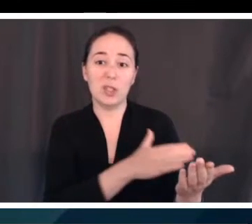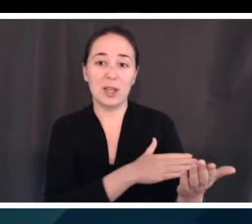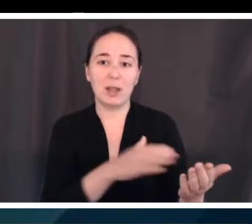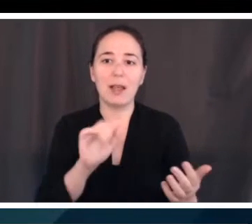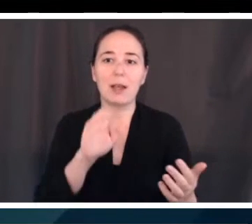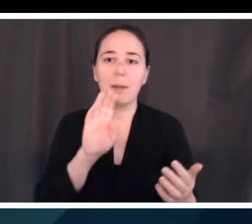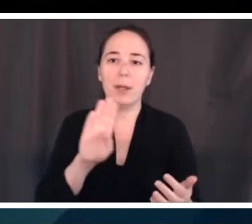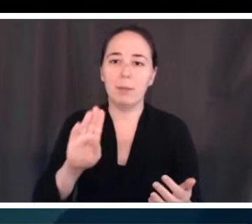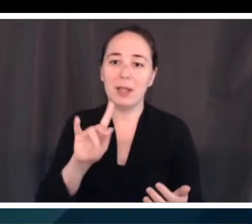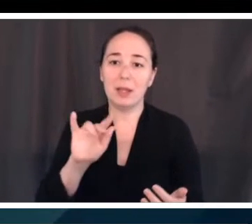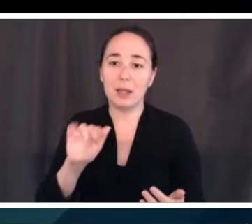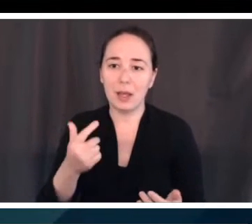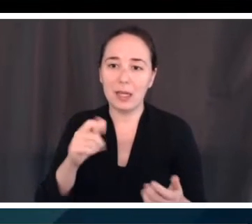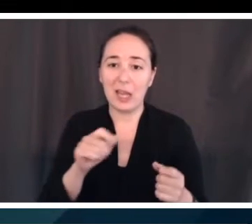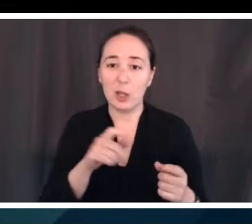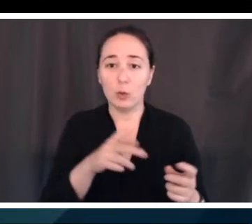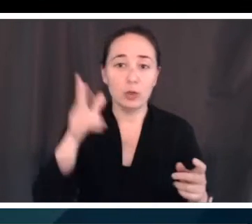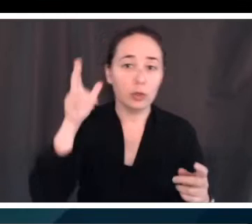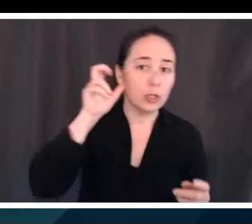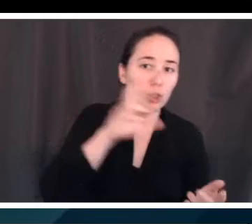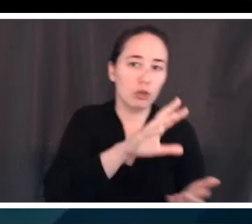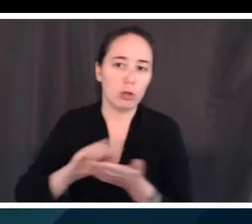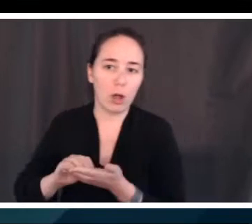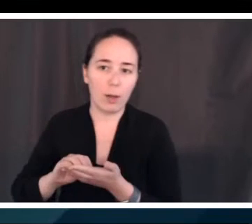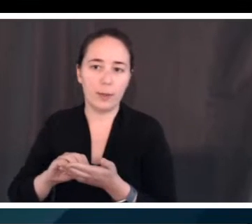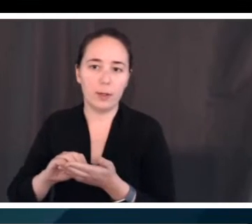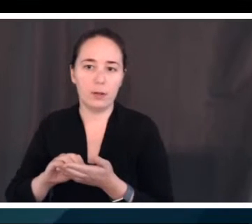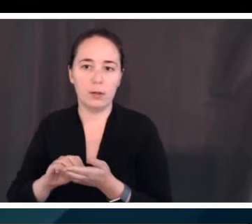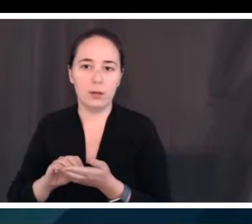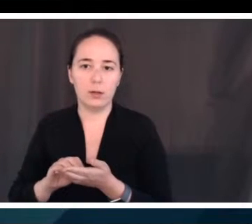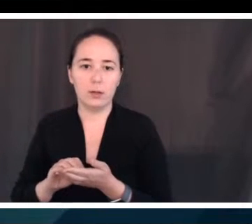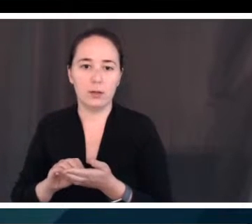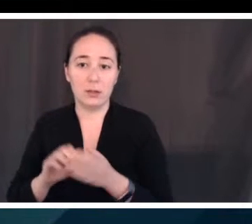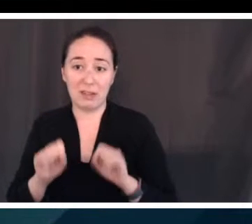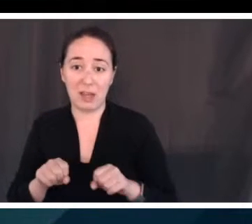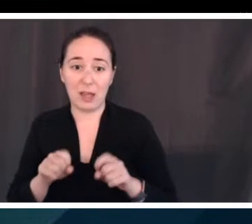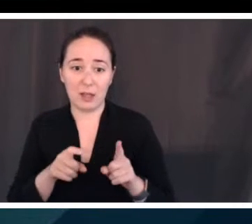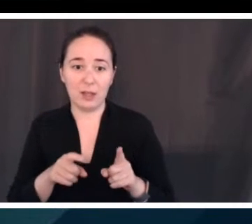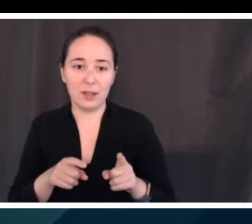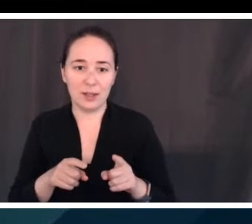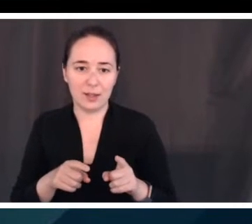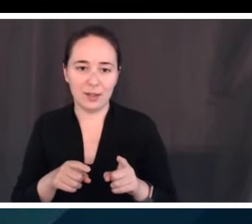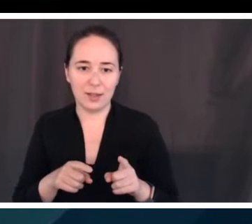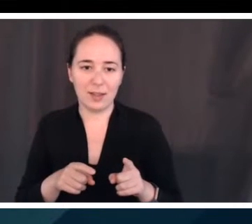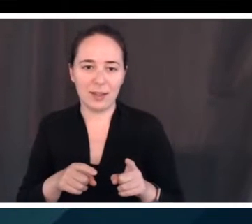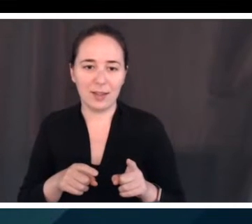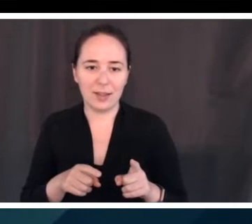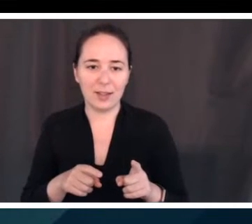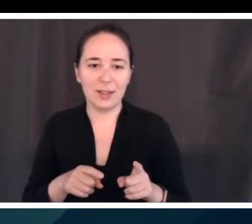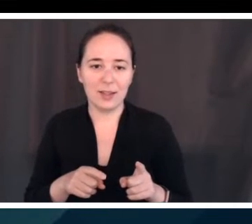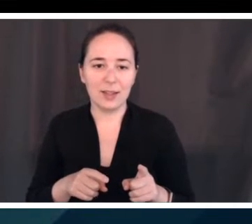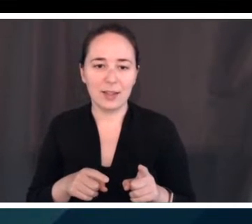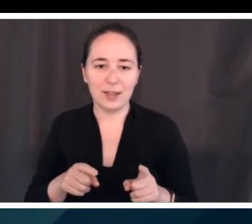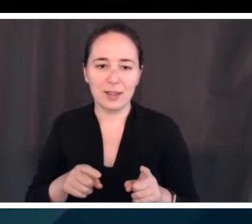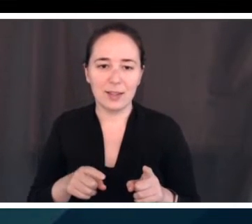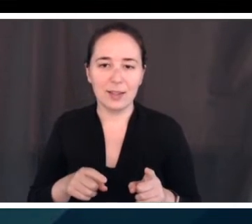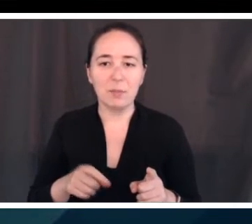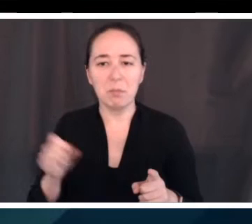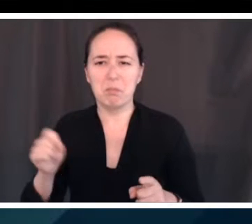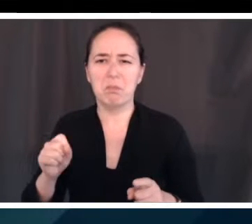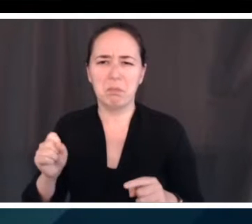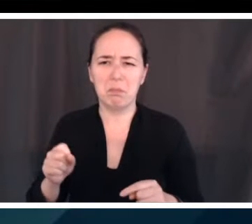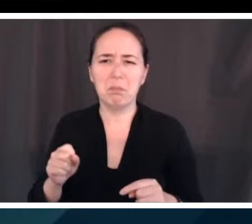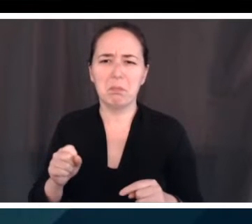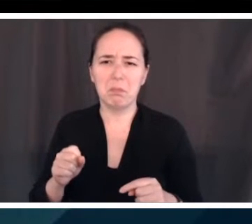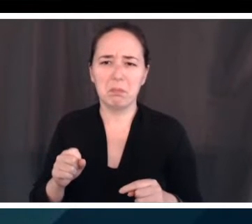So I guess she's asking, "Can you just like hear something and just play it?" Oh, yeah. Some things I have to put, my